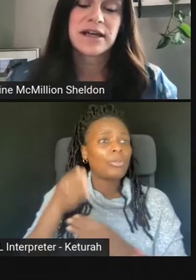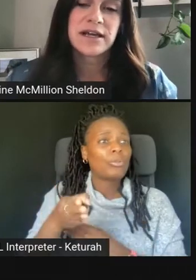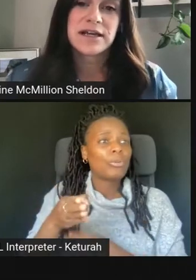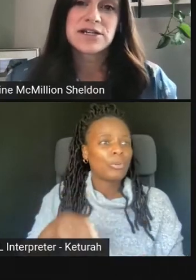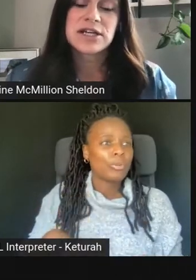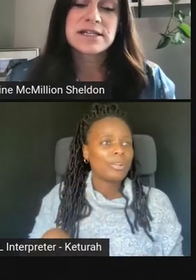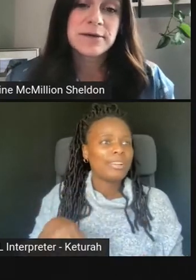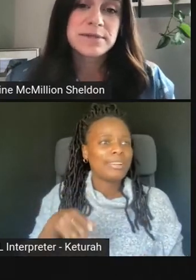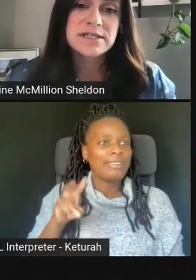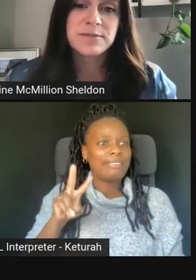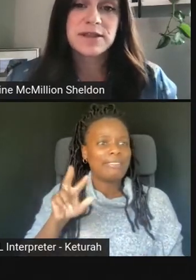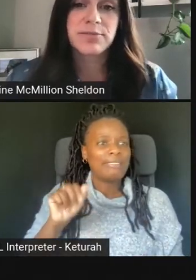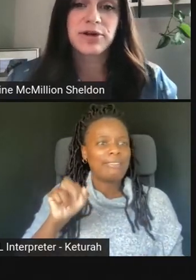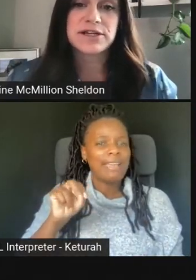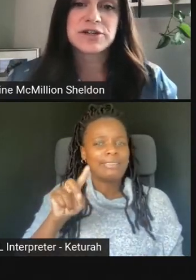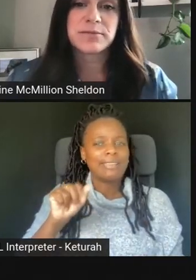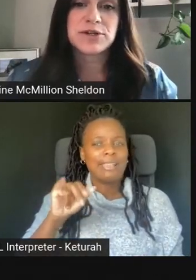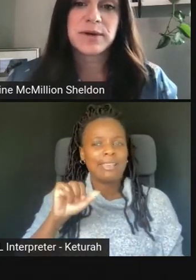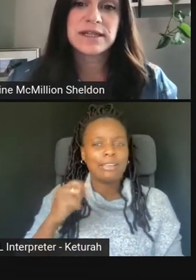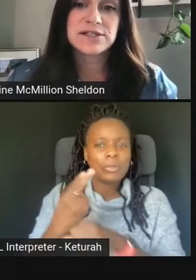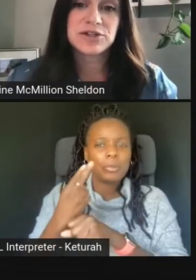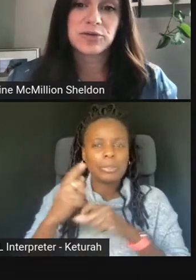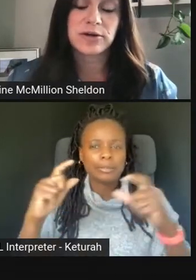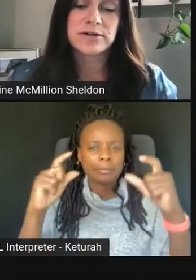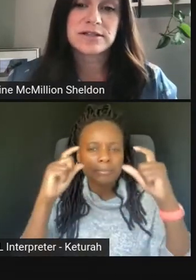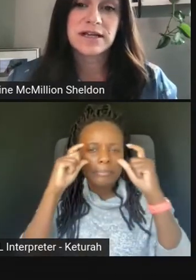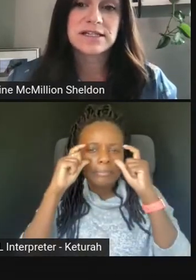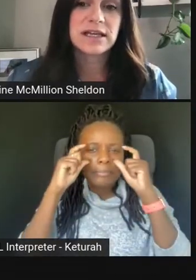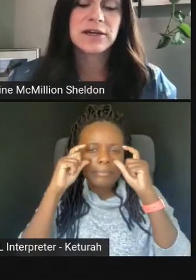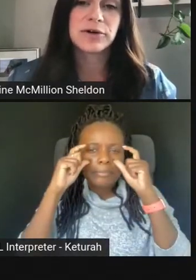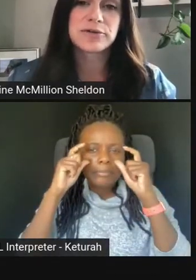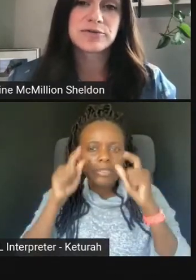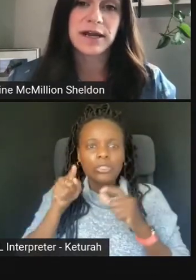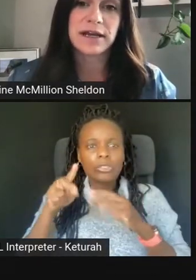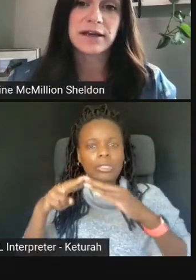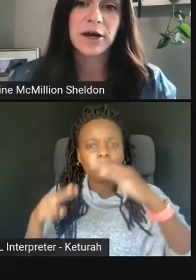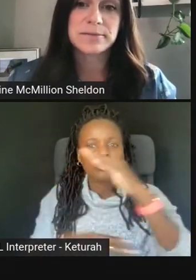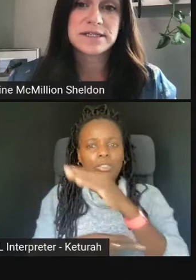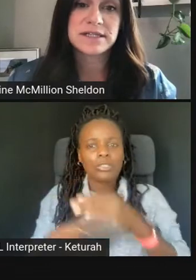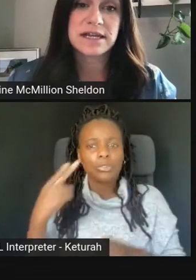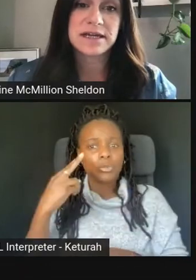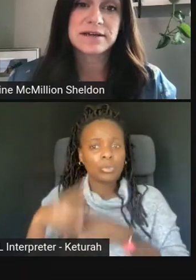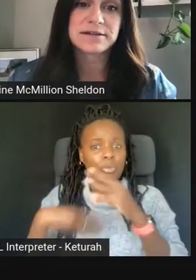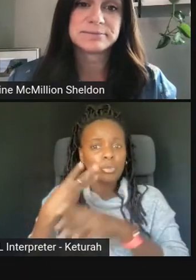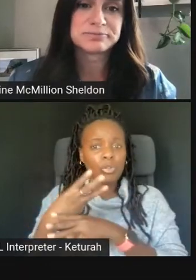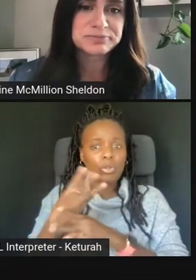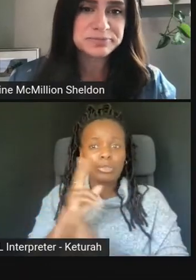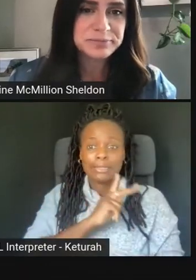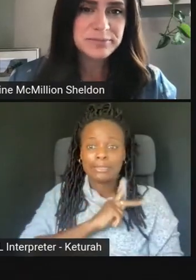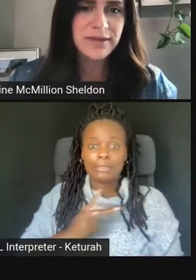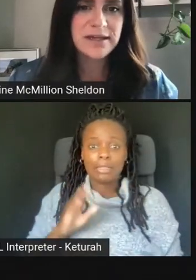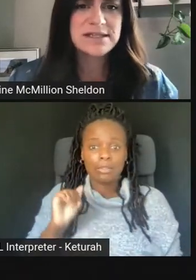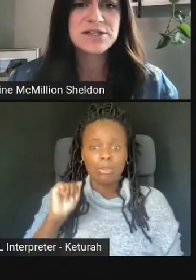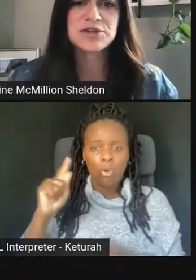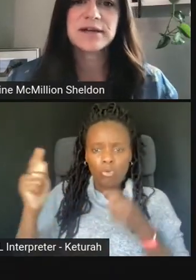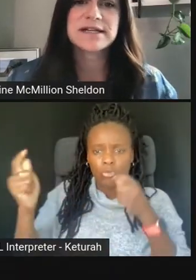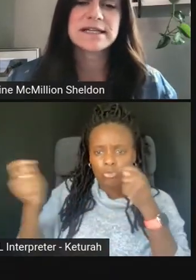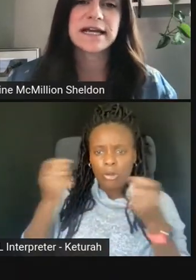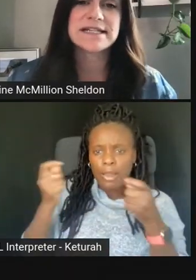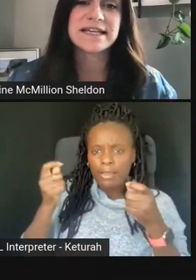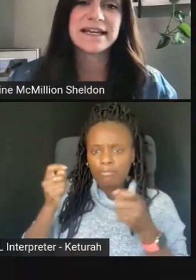forest. She attempts to be the bridge between these two worlds as King Coal's reign comes to the end.